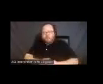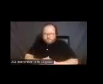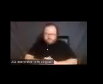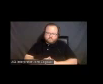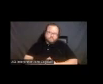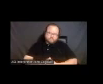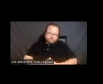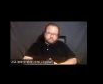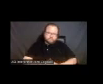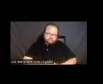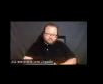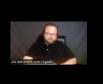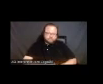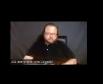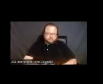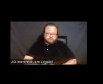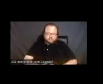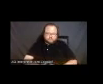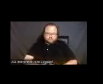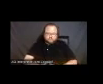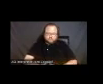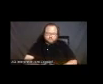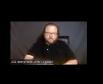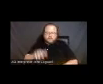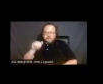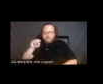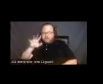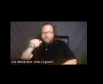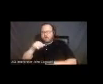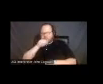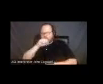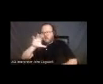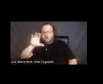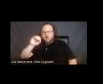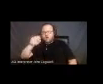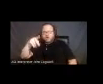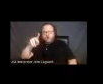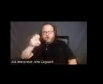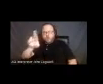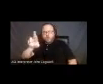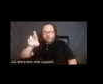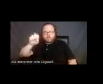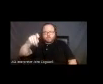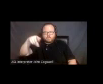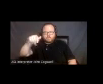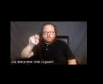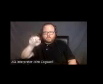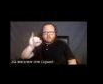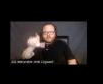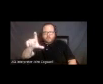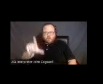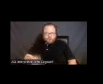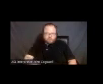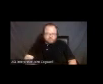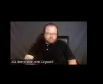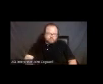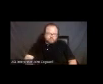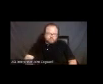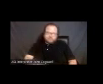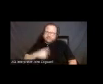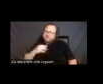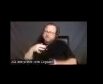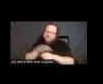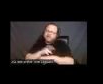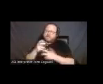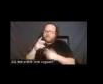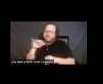dog. And America likes the Cocker Spaniel. More of a, oh, cat. I had a thing covered. It said you're